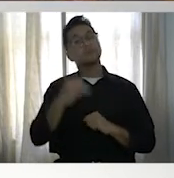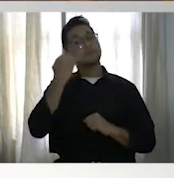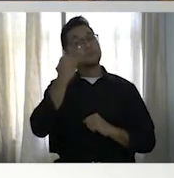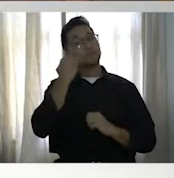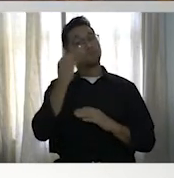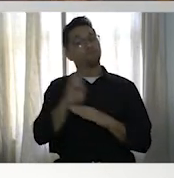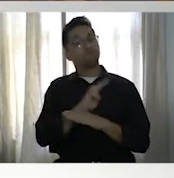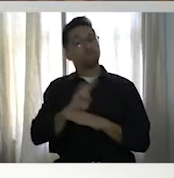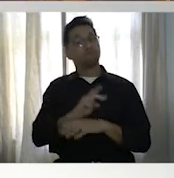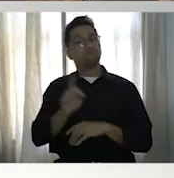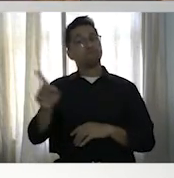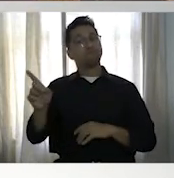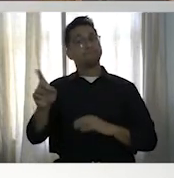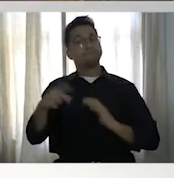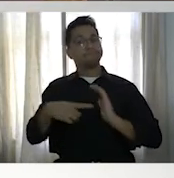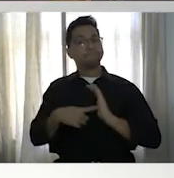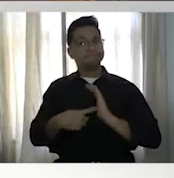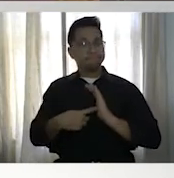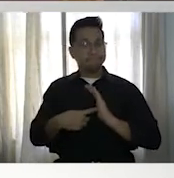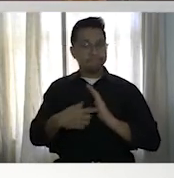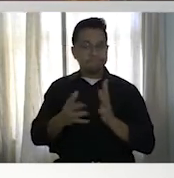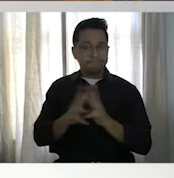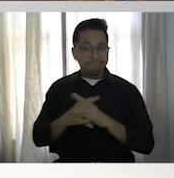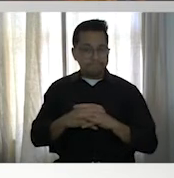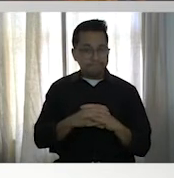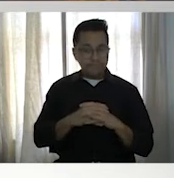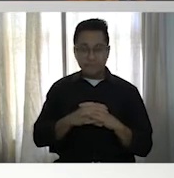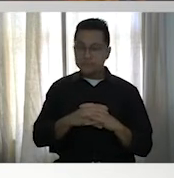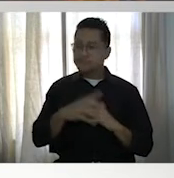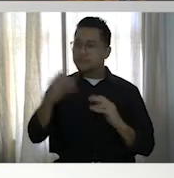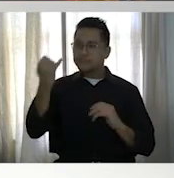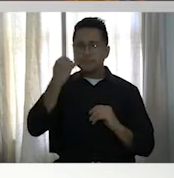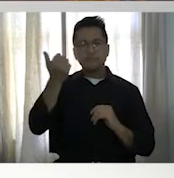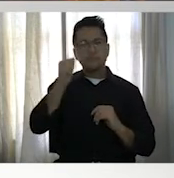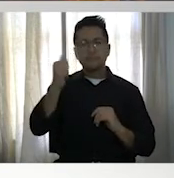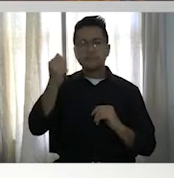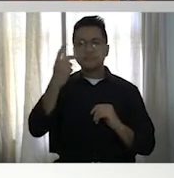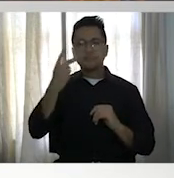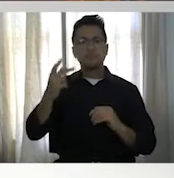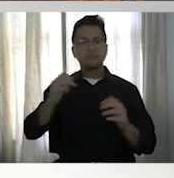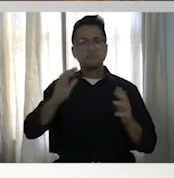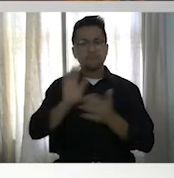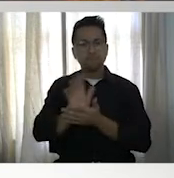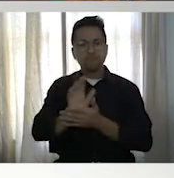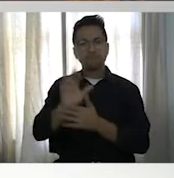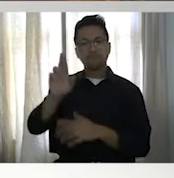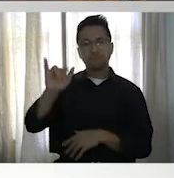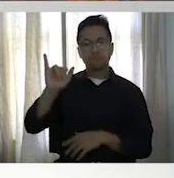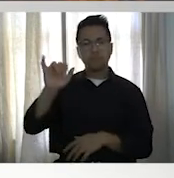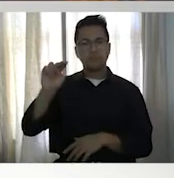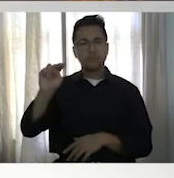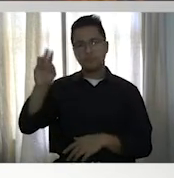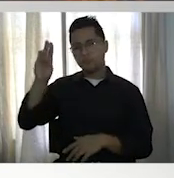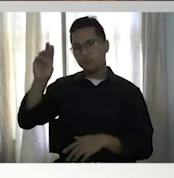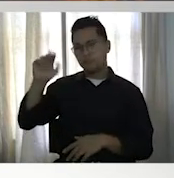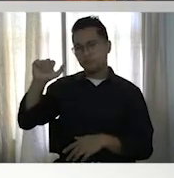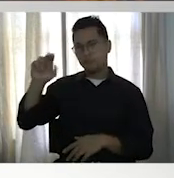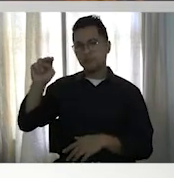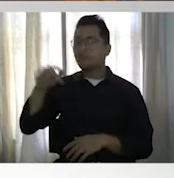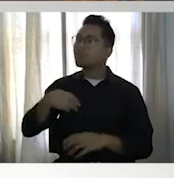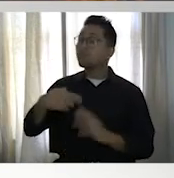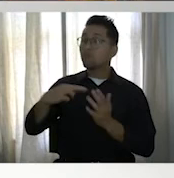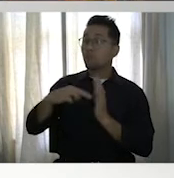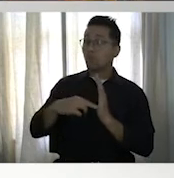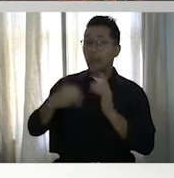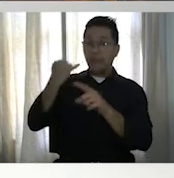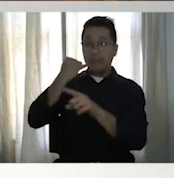use this, for example, if anybody's seen Rain Man, okay, and what's the rule? The rule is when the